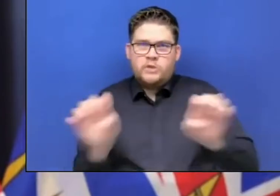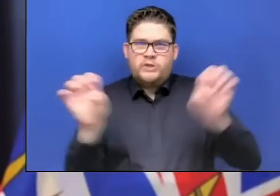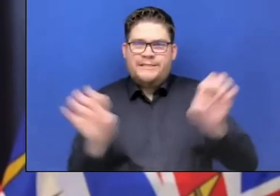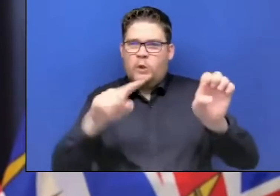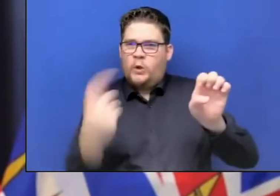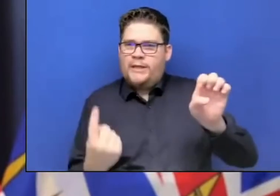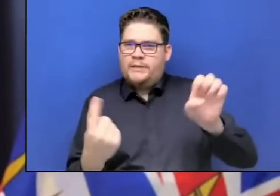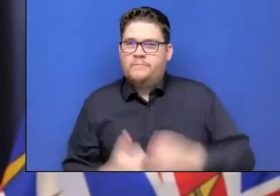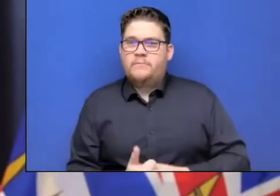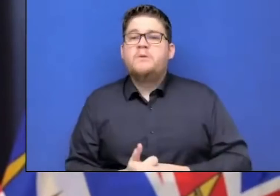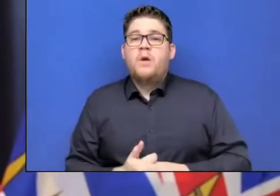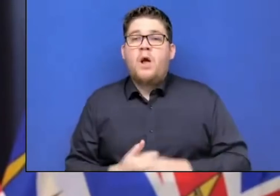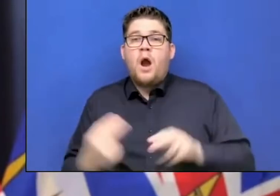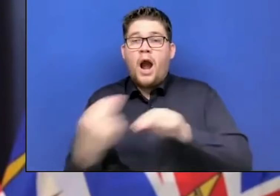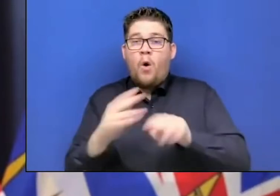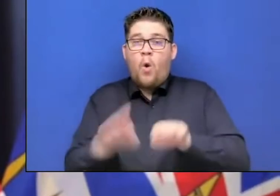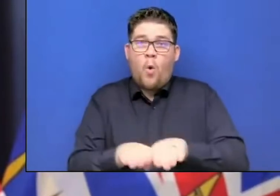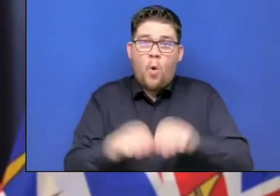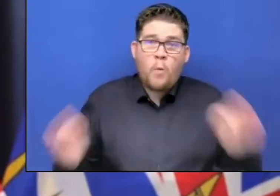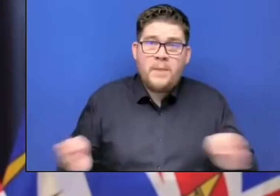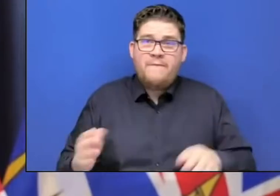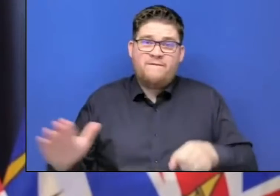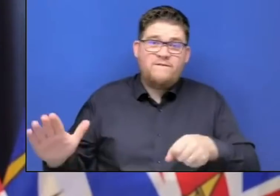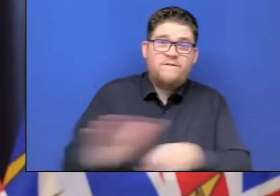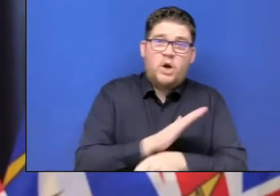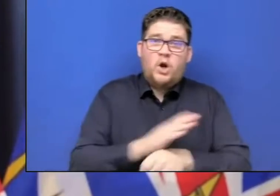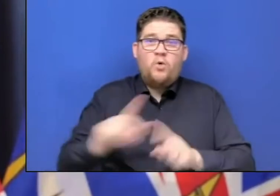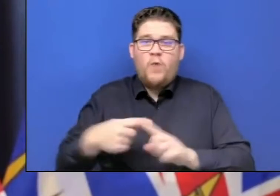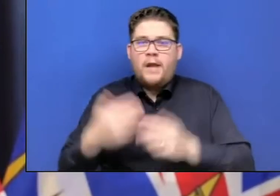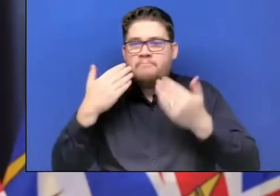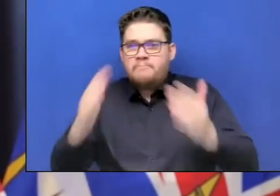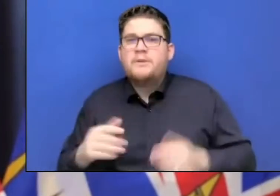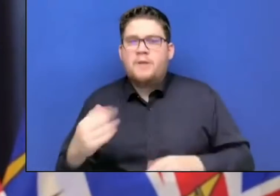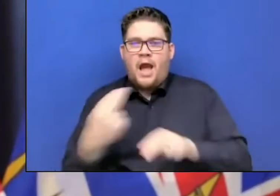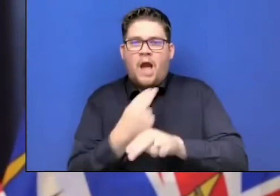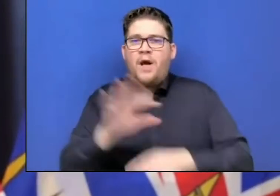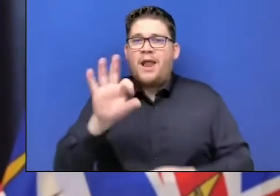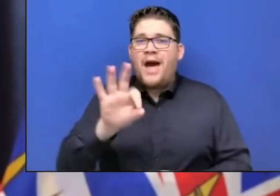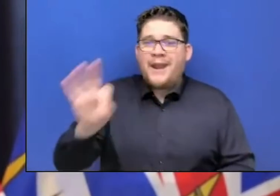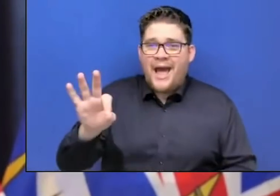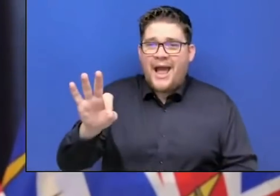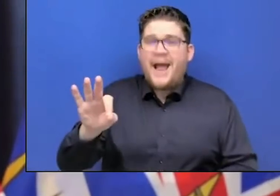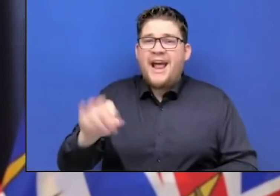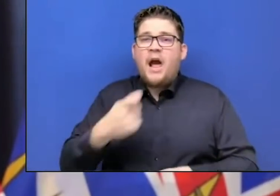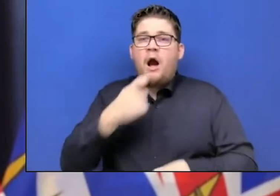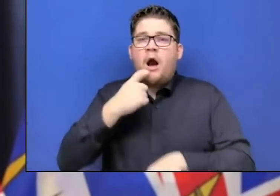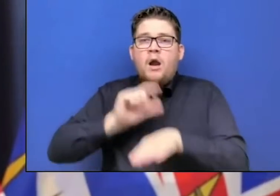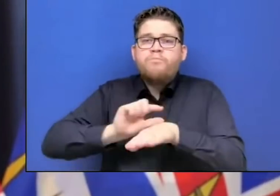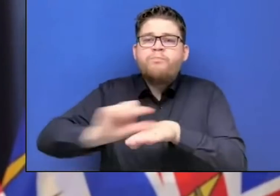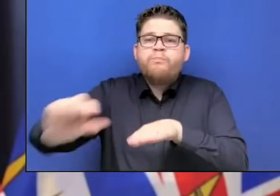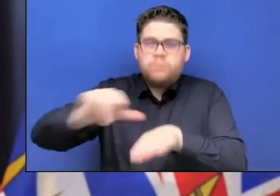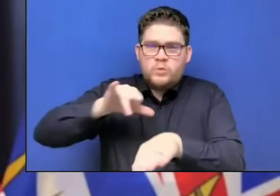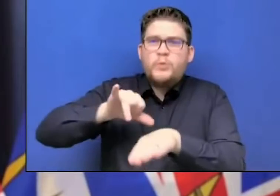Highway 99, work began this morning. The pavement appears to be intact on that route after we have cleared debris